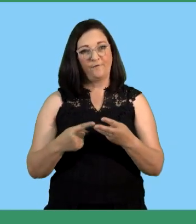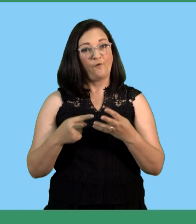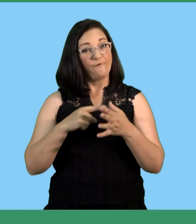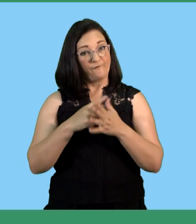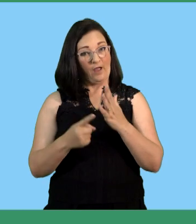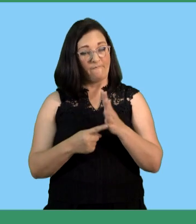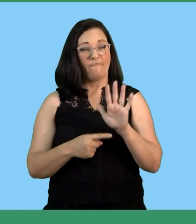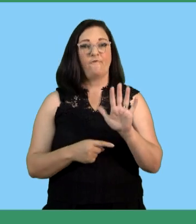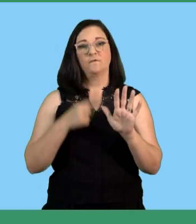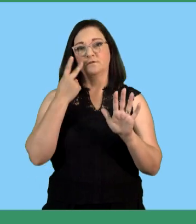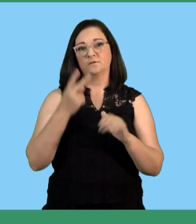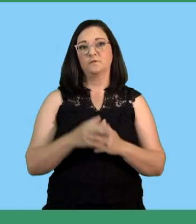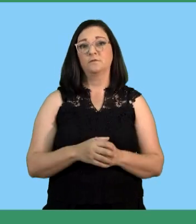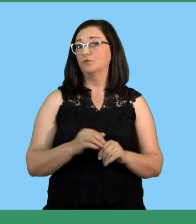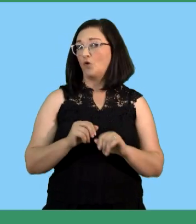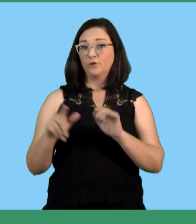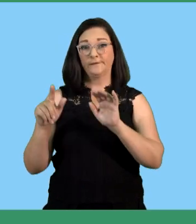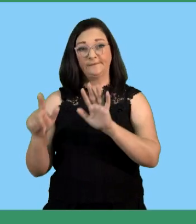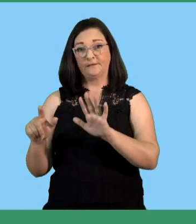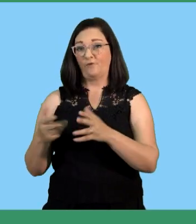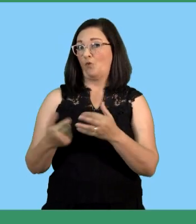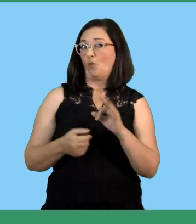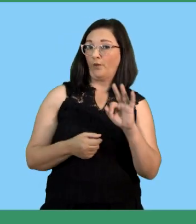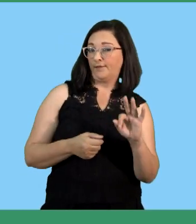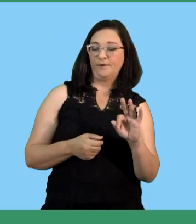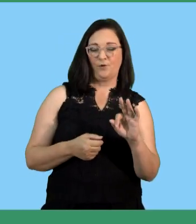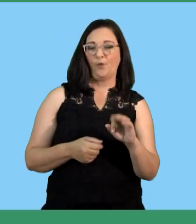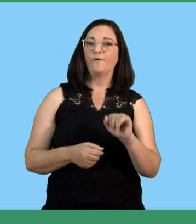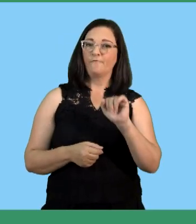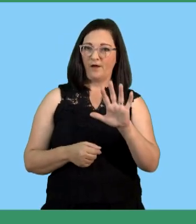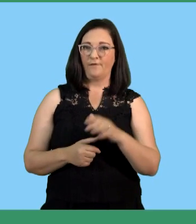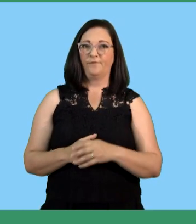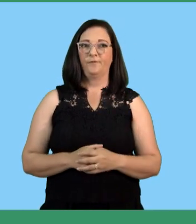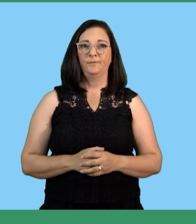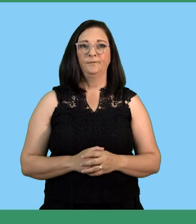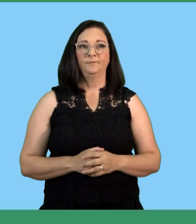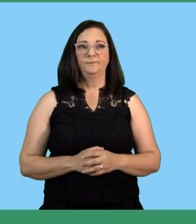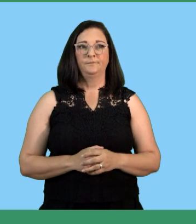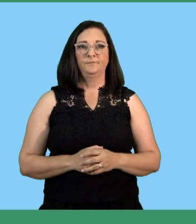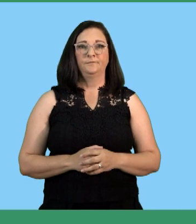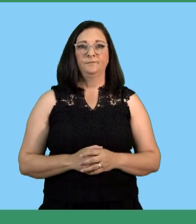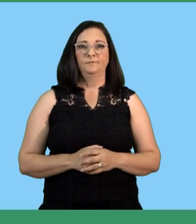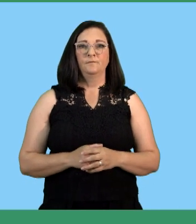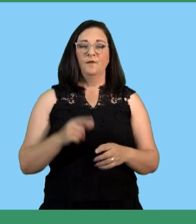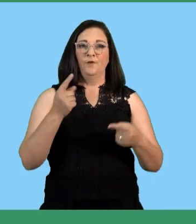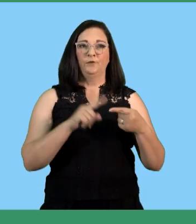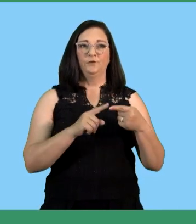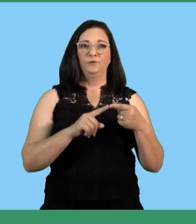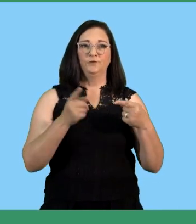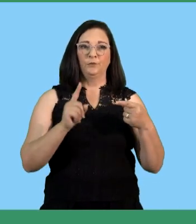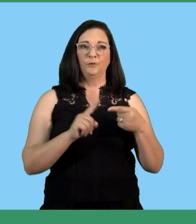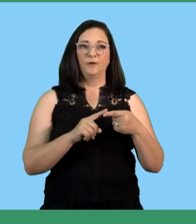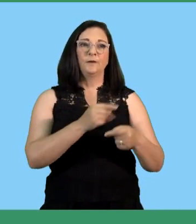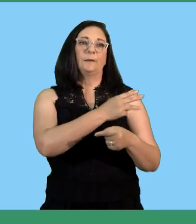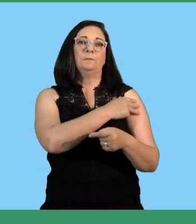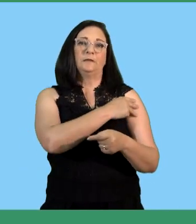they are 5. 5 pillars, not 7 or 3, but 5 pillars. Don't forget that. We're going to start with the first pillar, which is